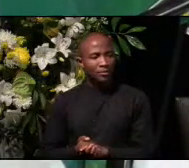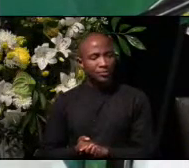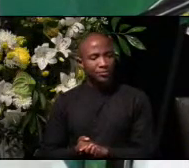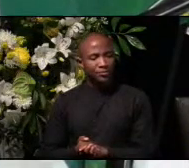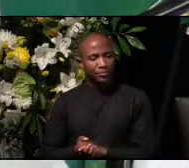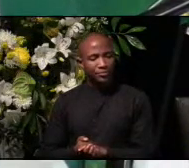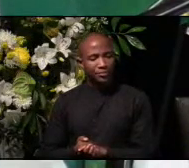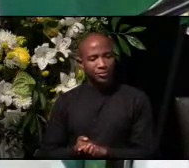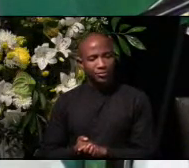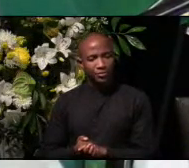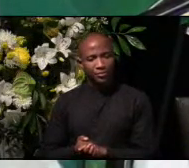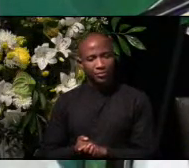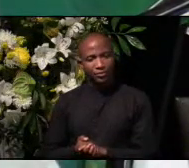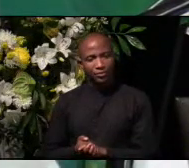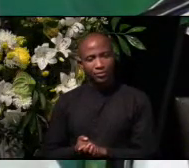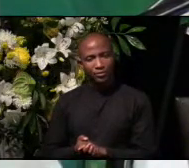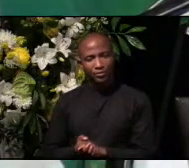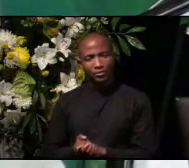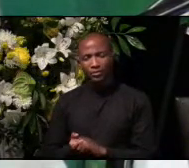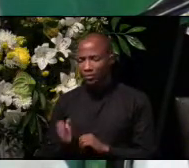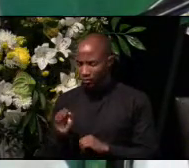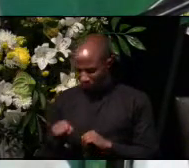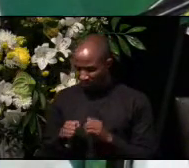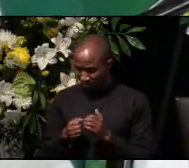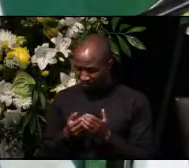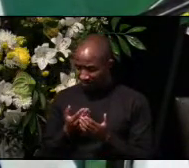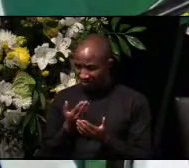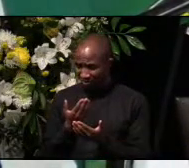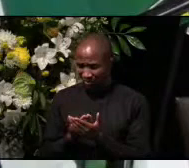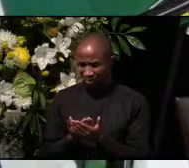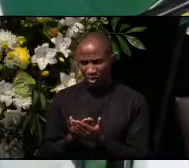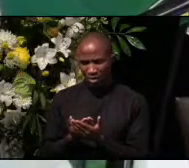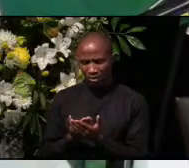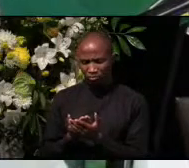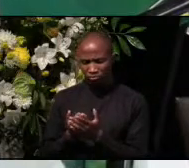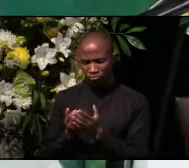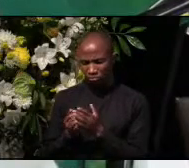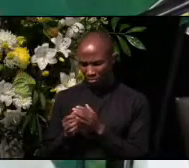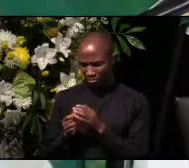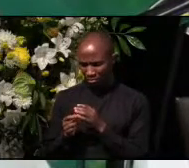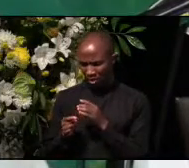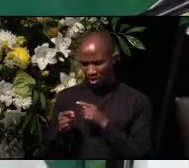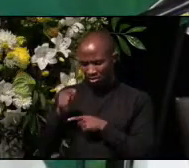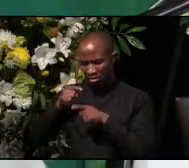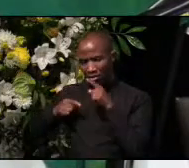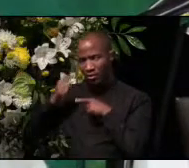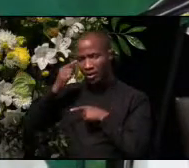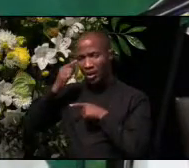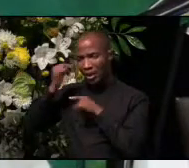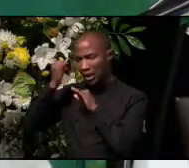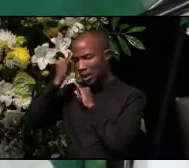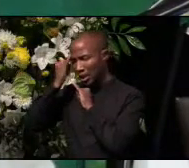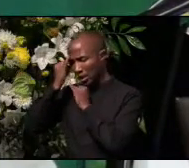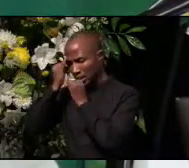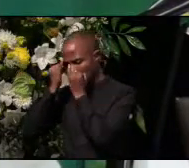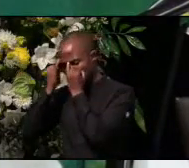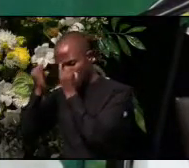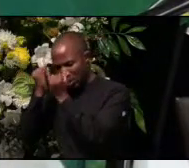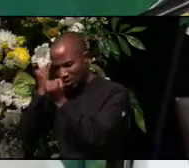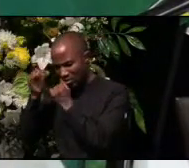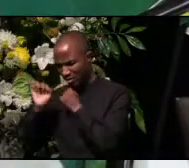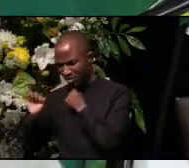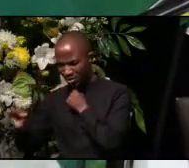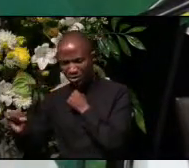we may if you go back to his ideas discover that